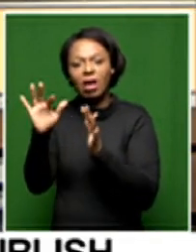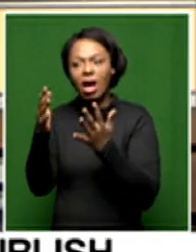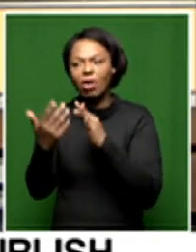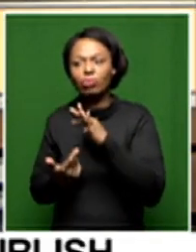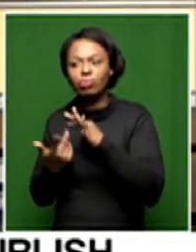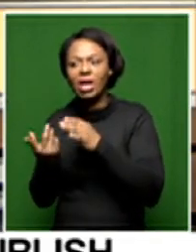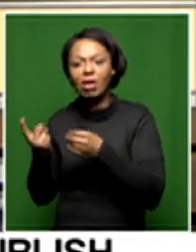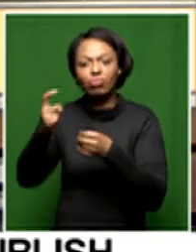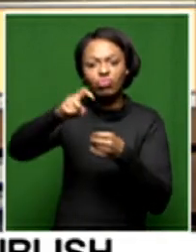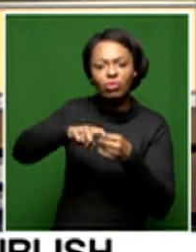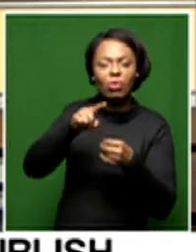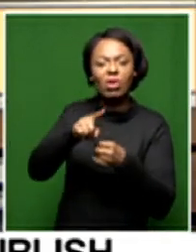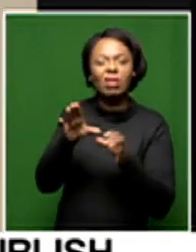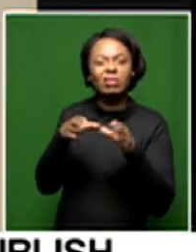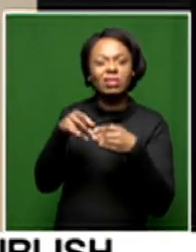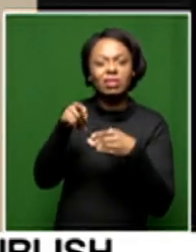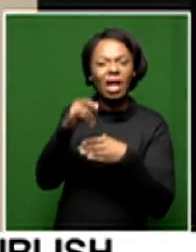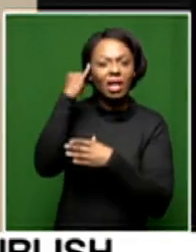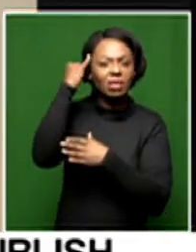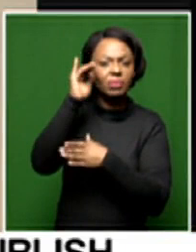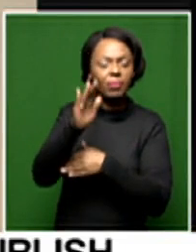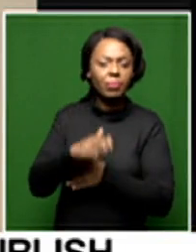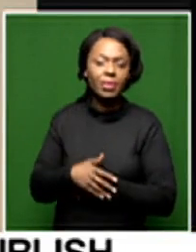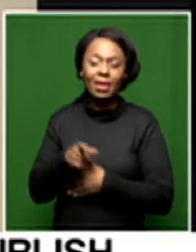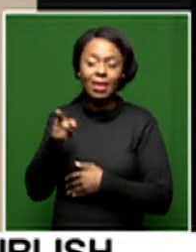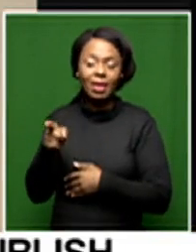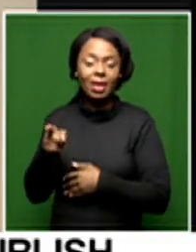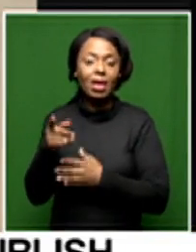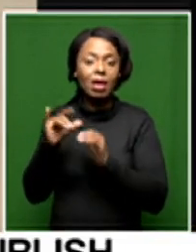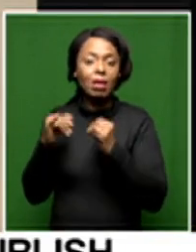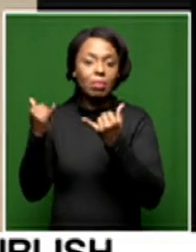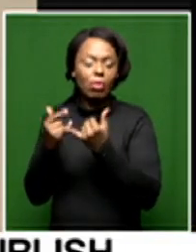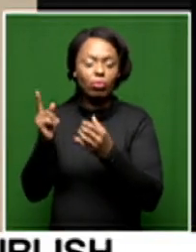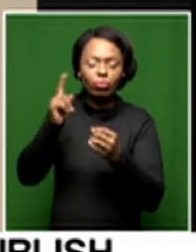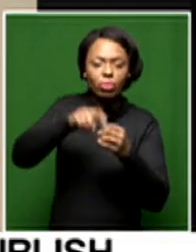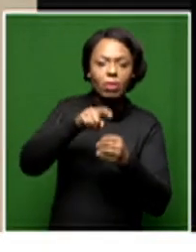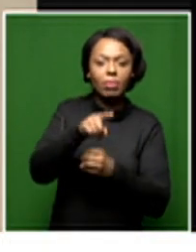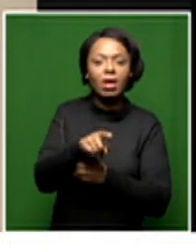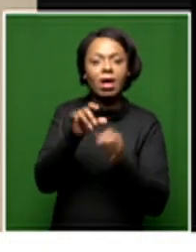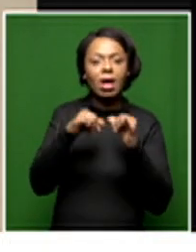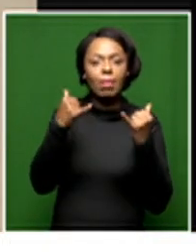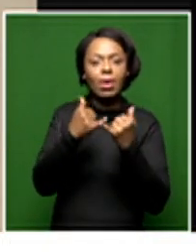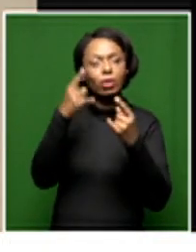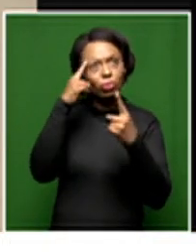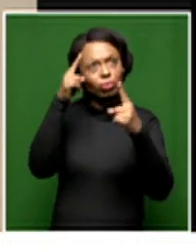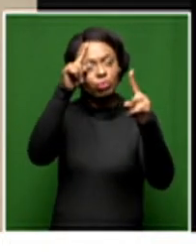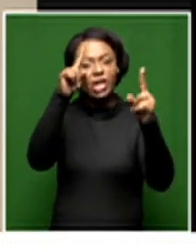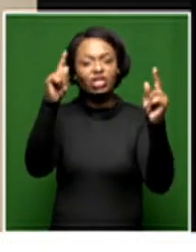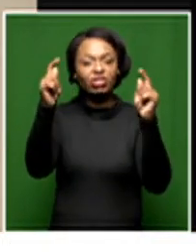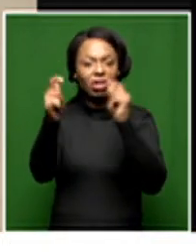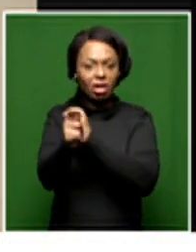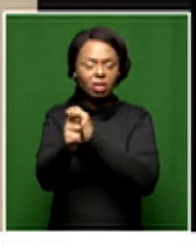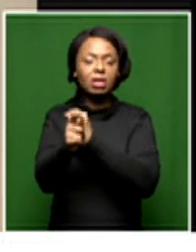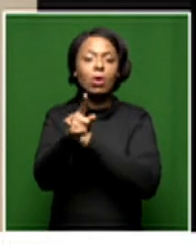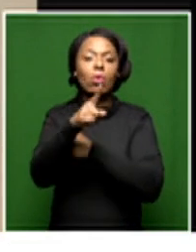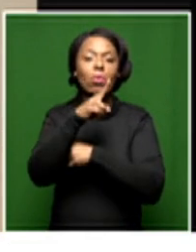Well, Cadbury has always been a company that is interested in pioneering social change, and as you said in the intro there,